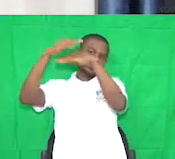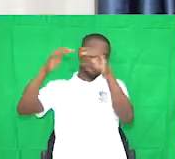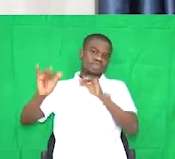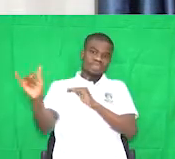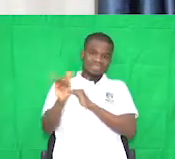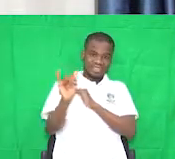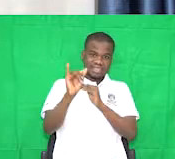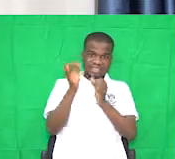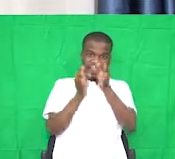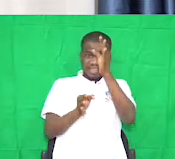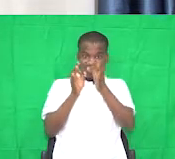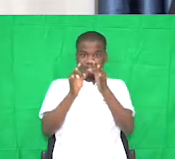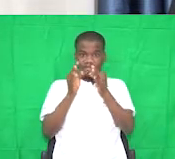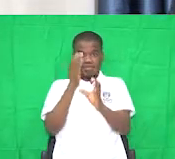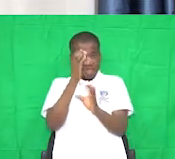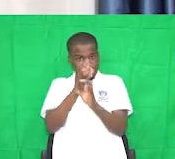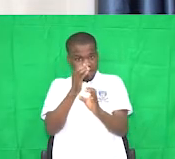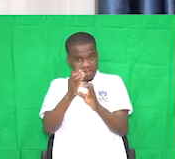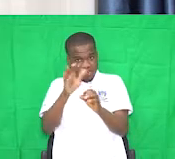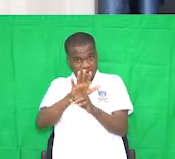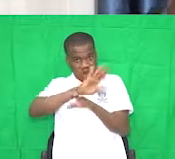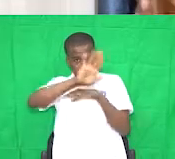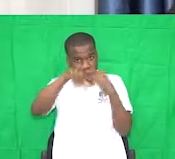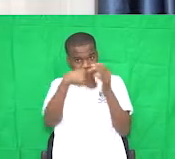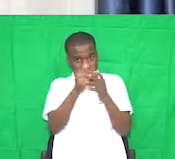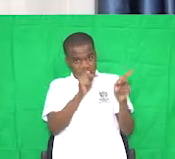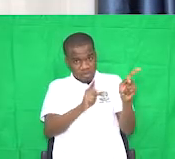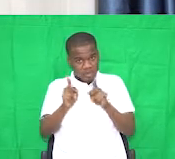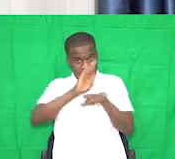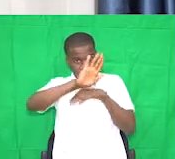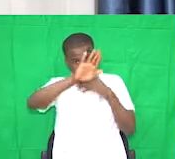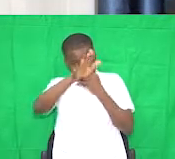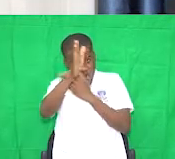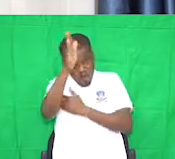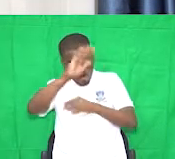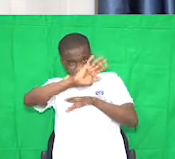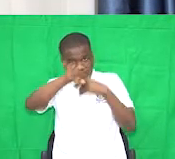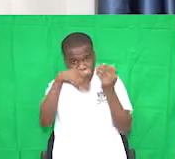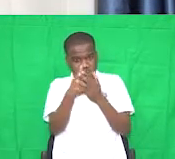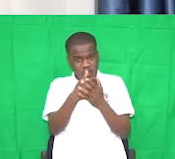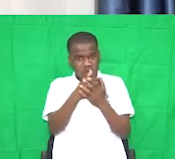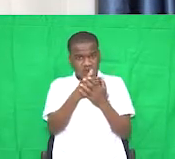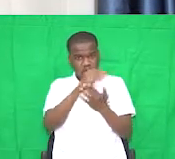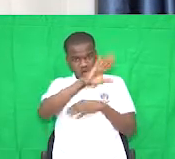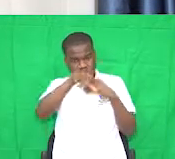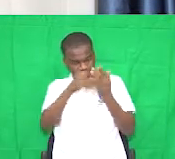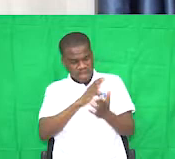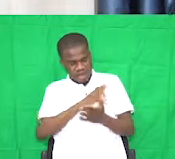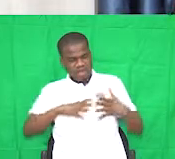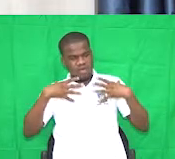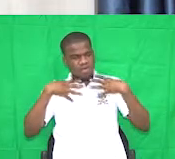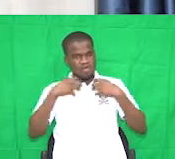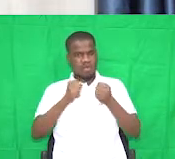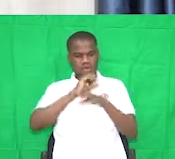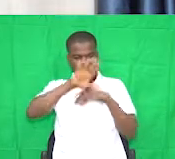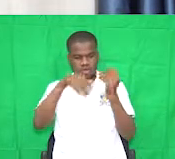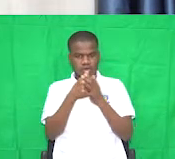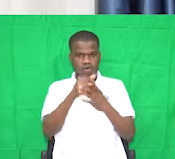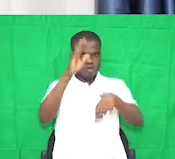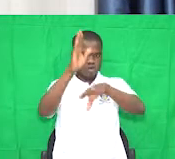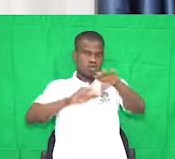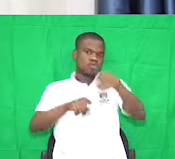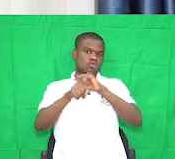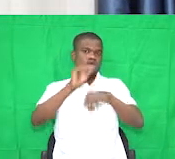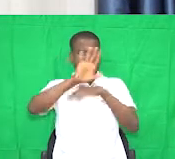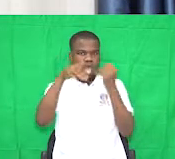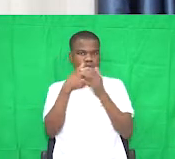as abilities. God has prepared you. And he has placed a lot of abilities. It has to do with competence. And at any time there is a